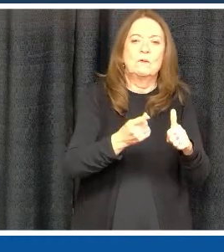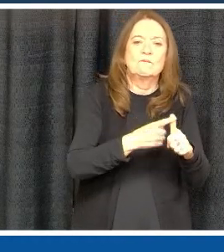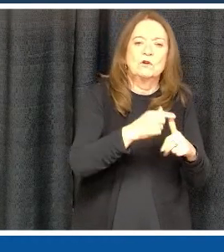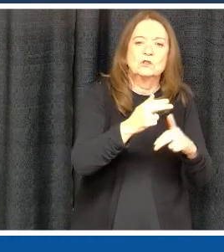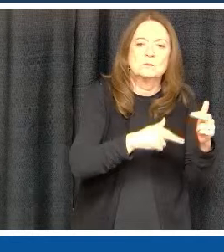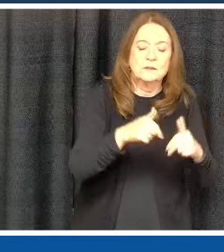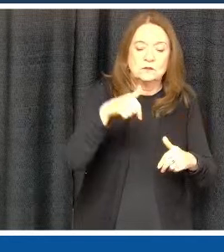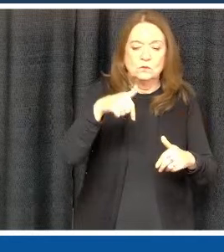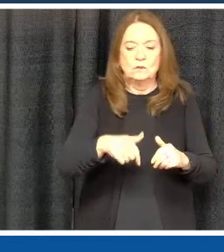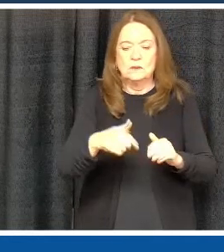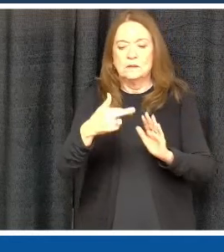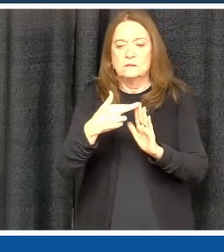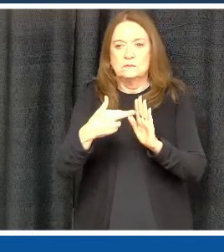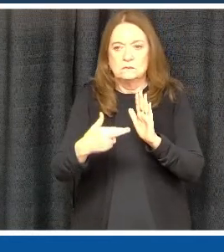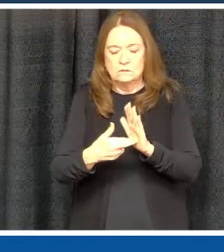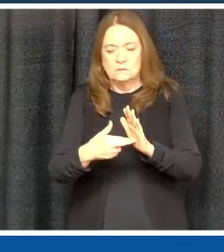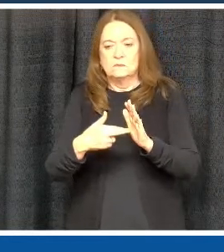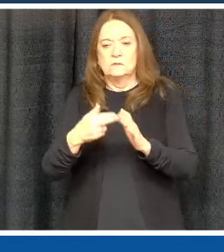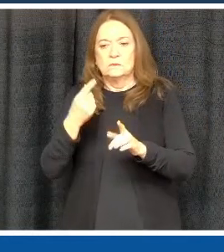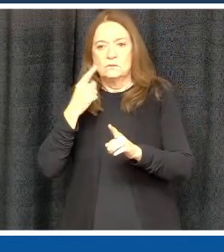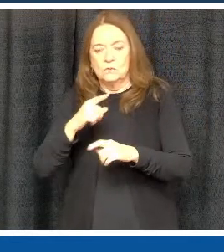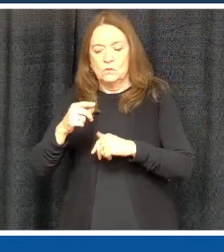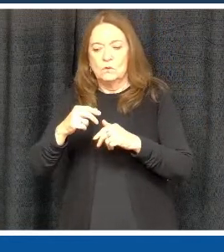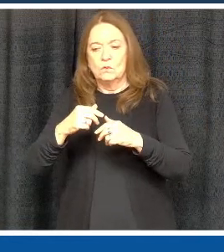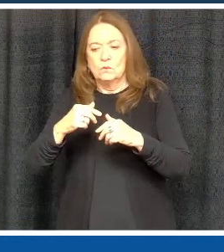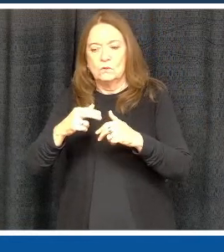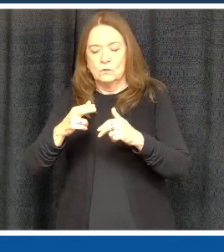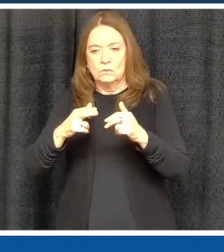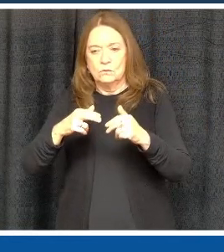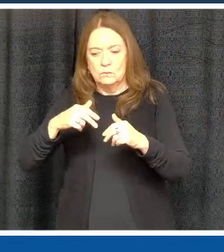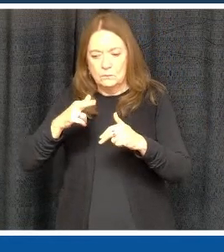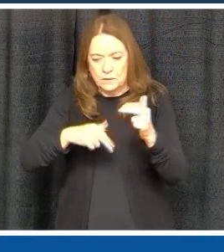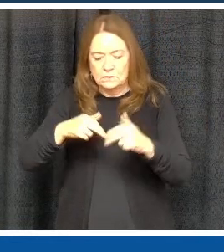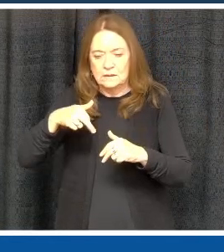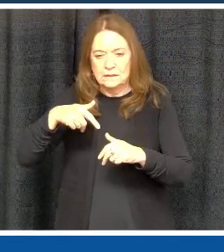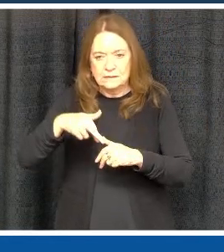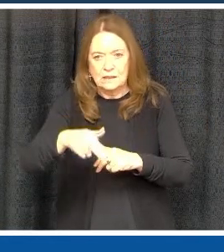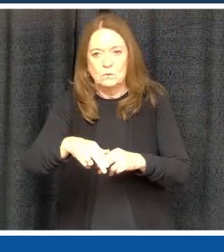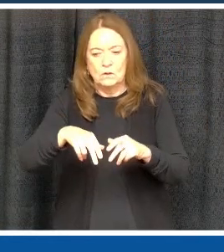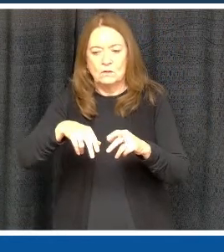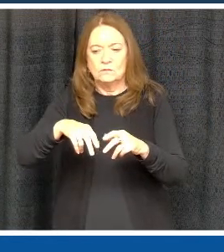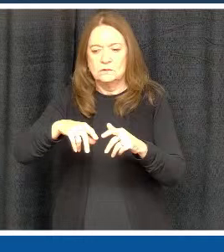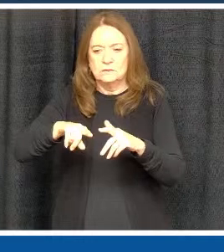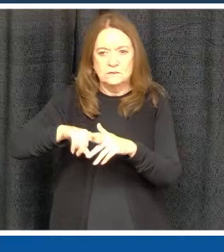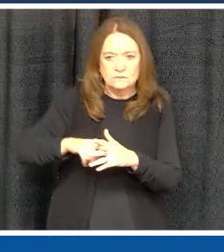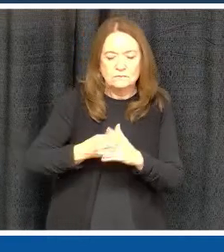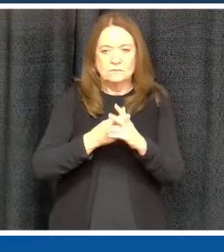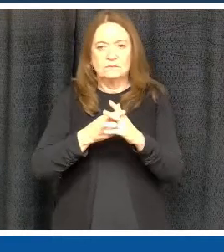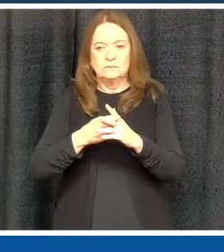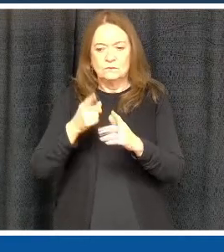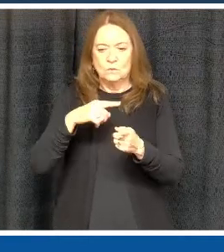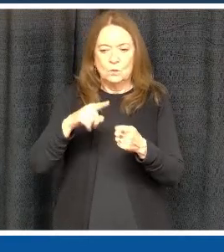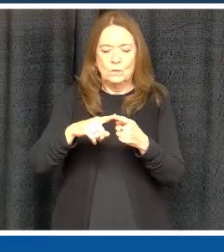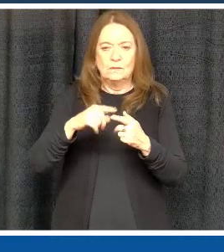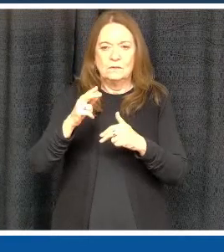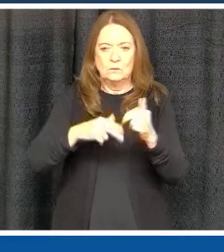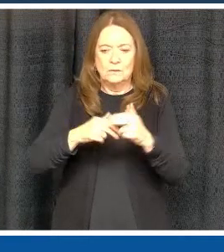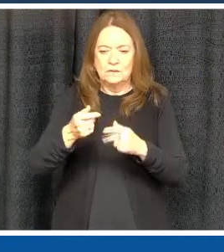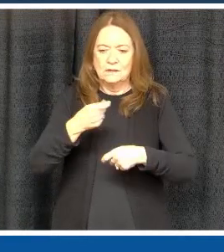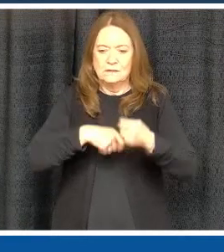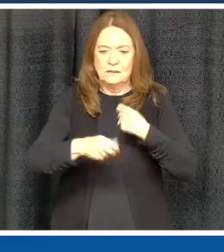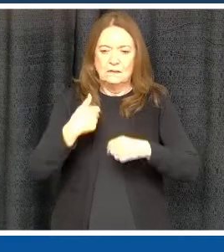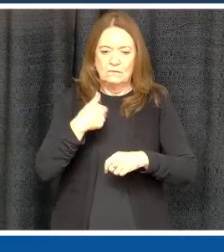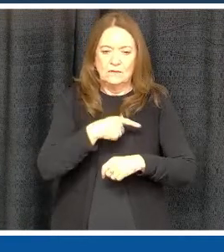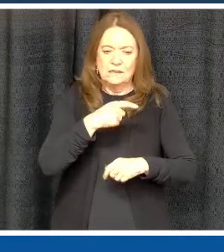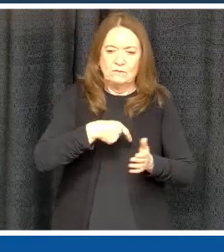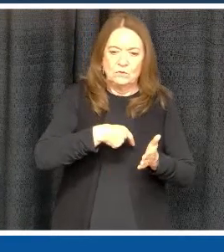at creating sidewalks and having them put in the first time and preventing the waivers and having the taxpayers foot the bill to